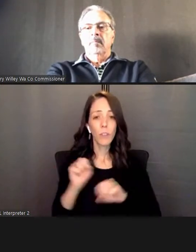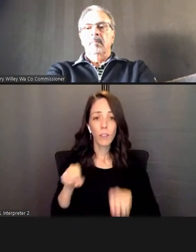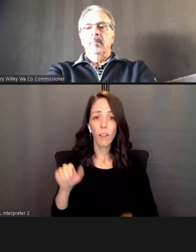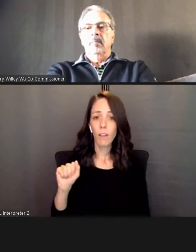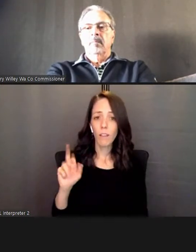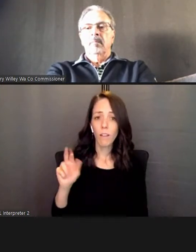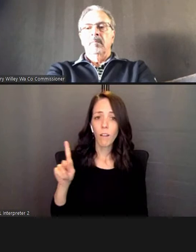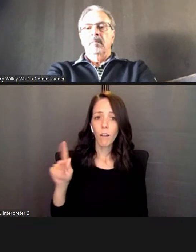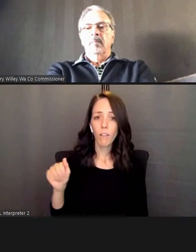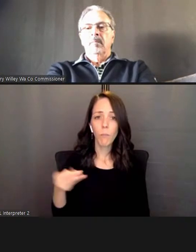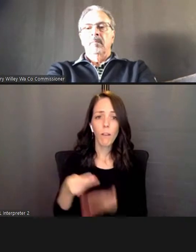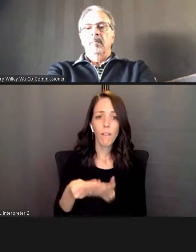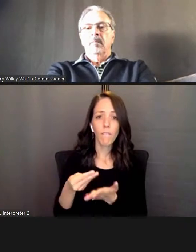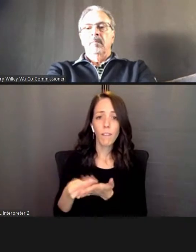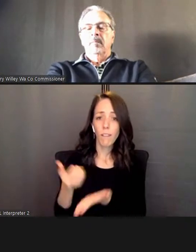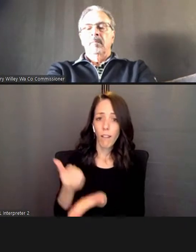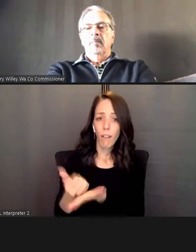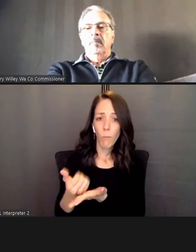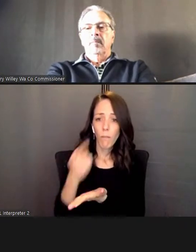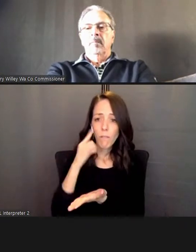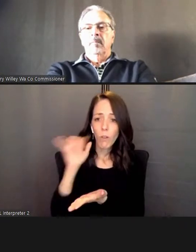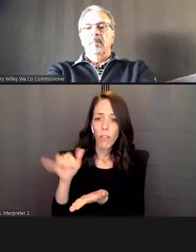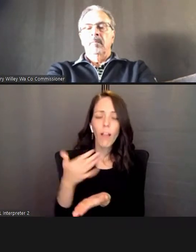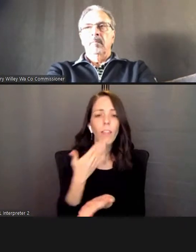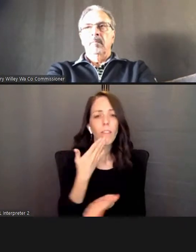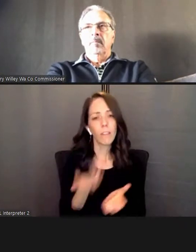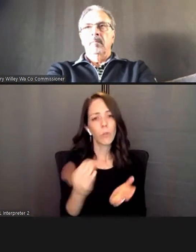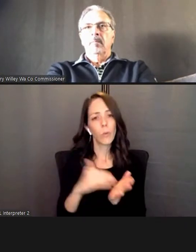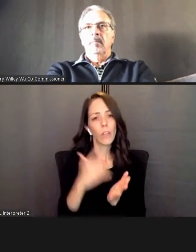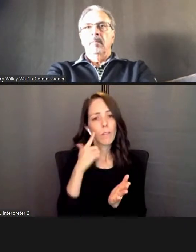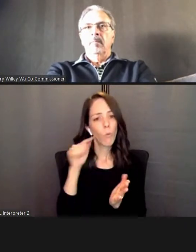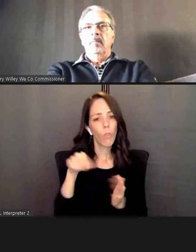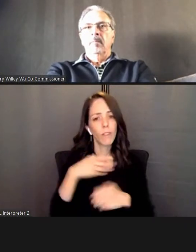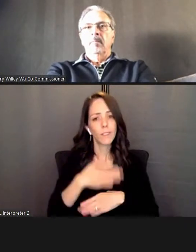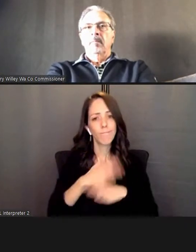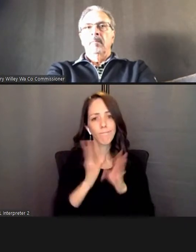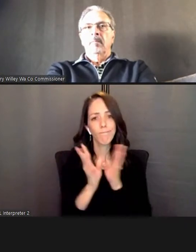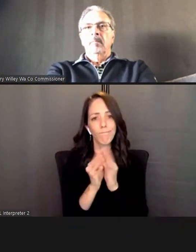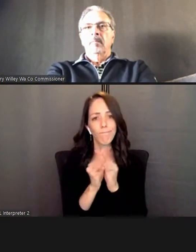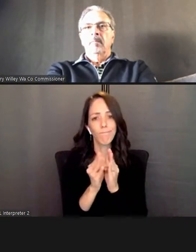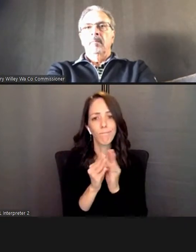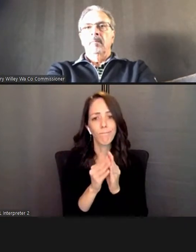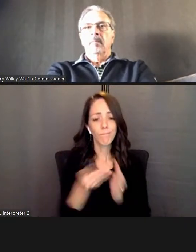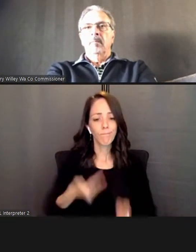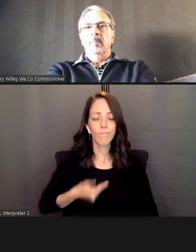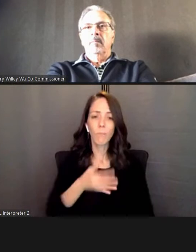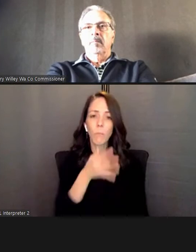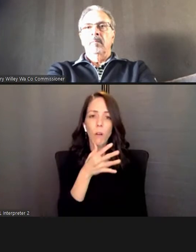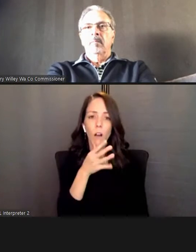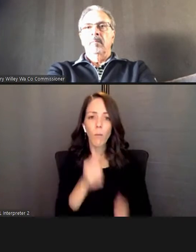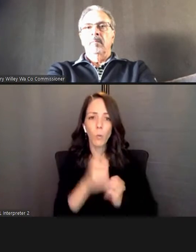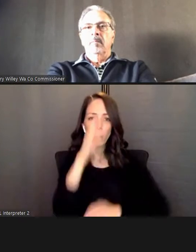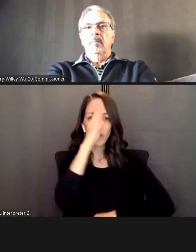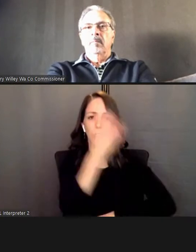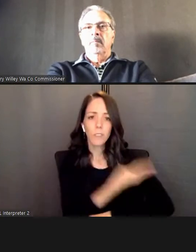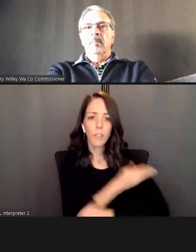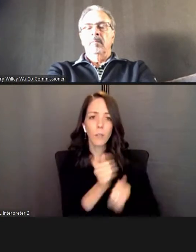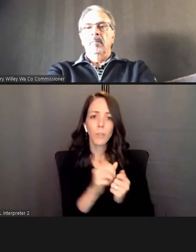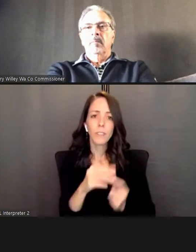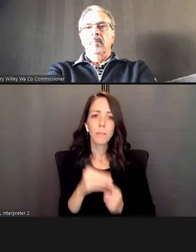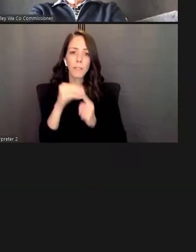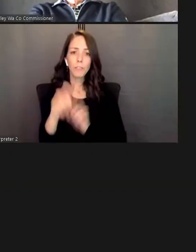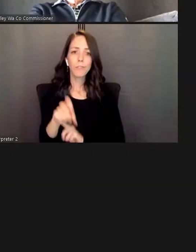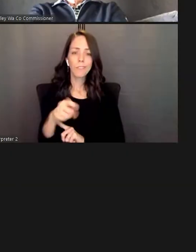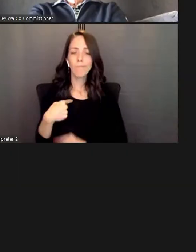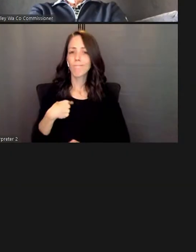that? Thank you again for this format. As a mom with a son with special needs, I am not able to